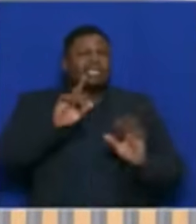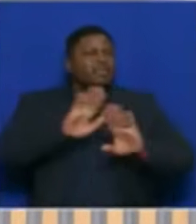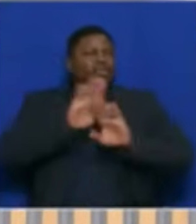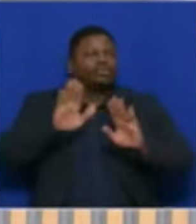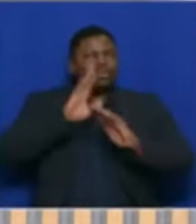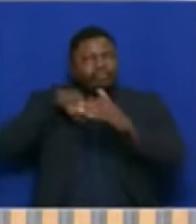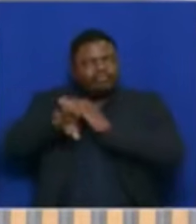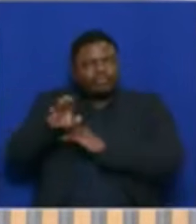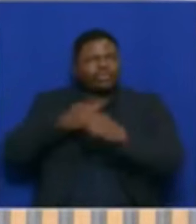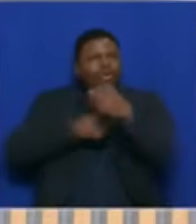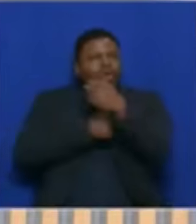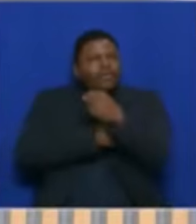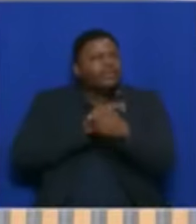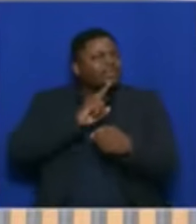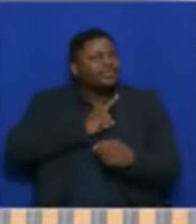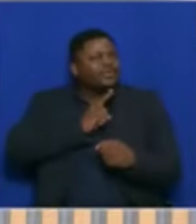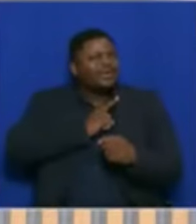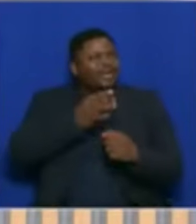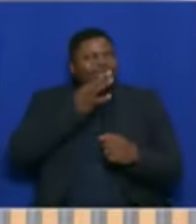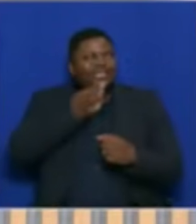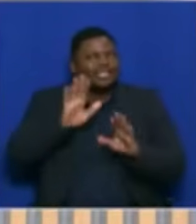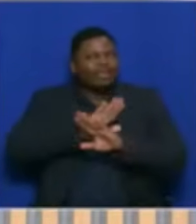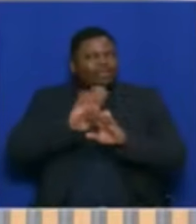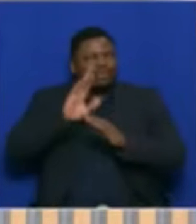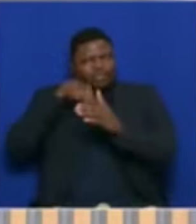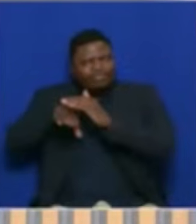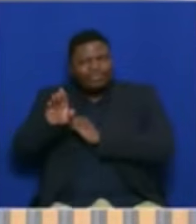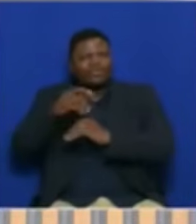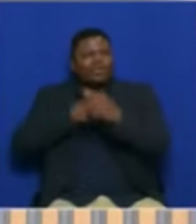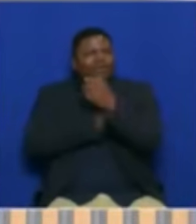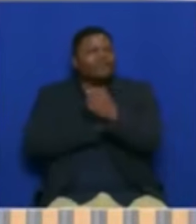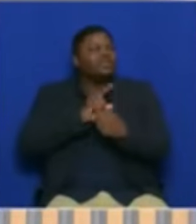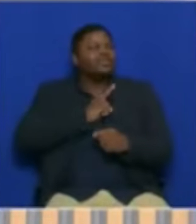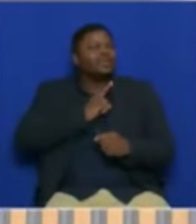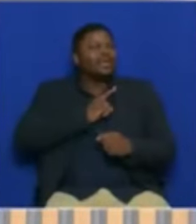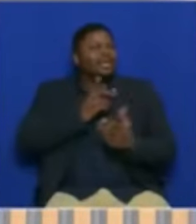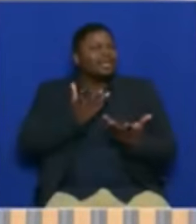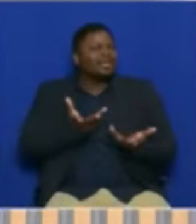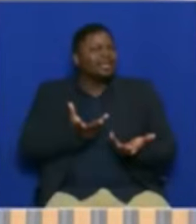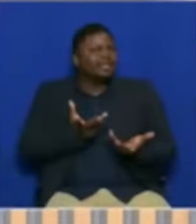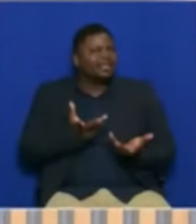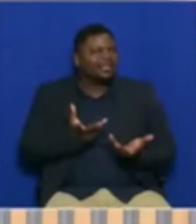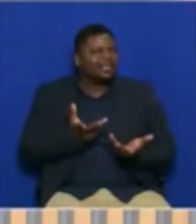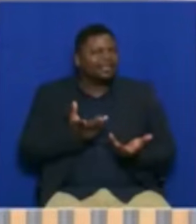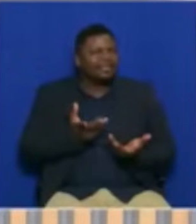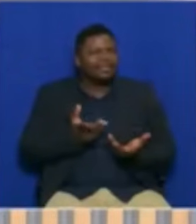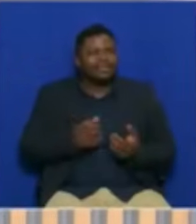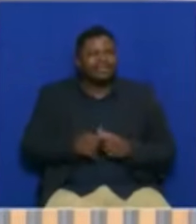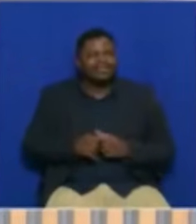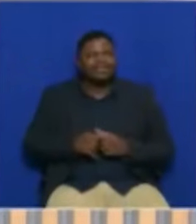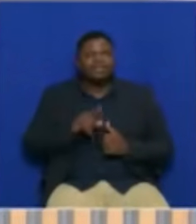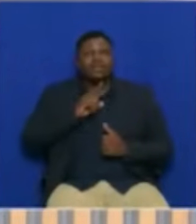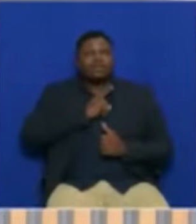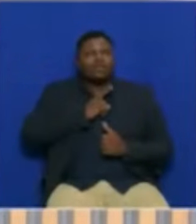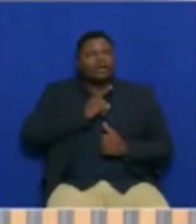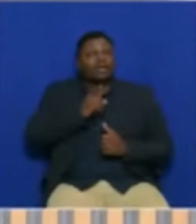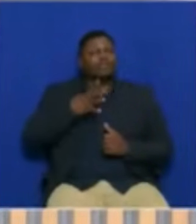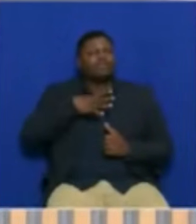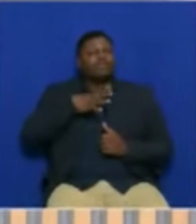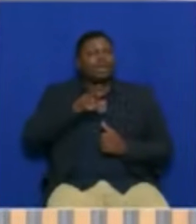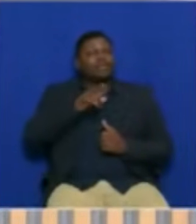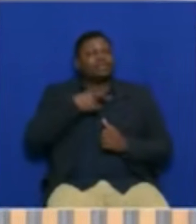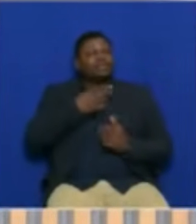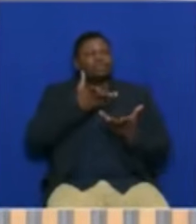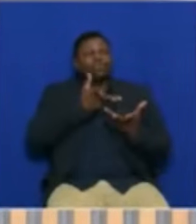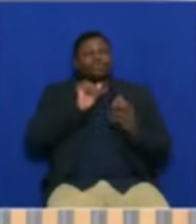That you say you didn't discuss with the magistrate, yes. somehow he comes to know Yes. about it. Why did you want that condition? Yes, Commissioner.